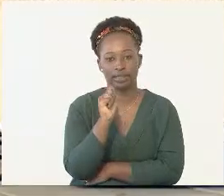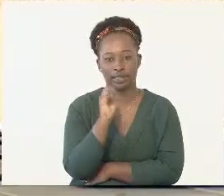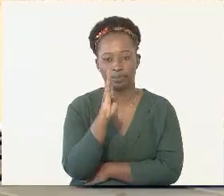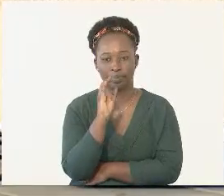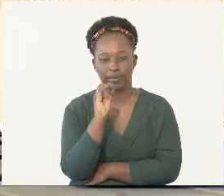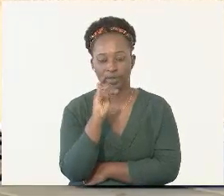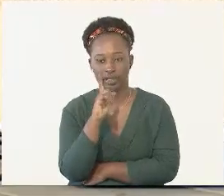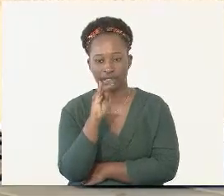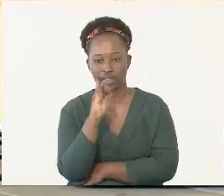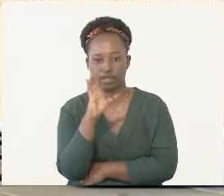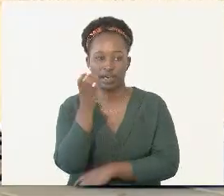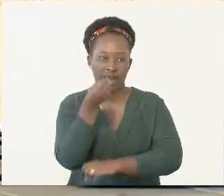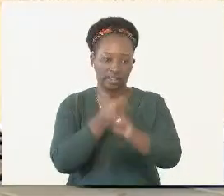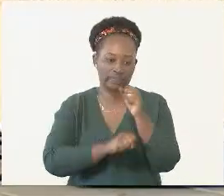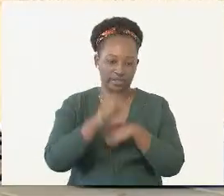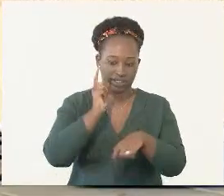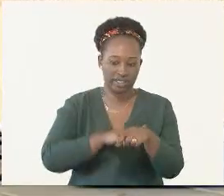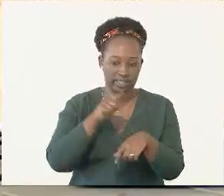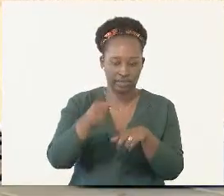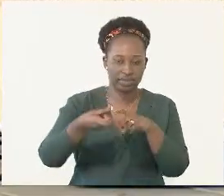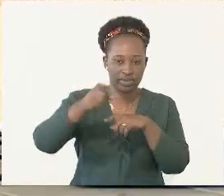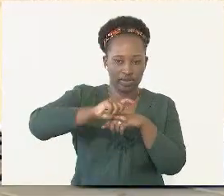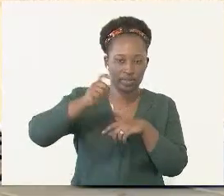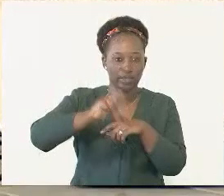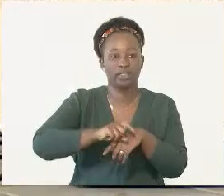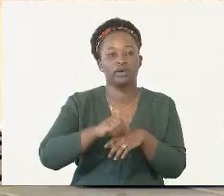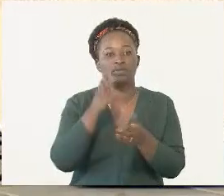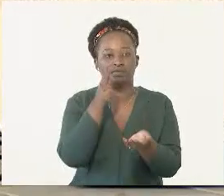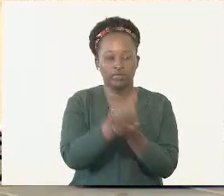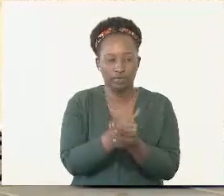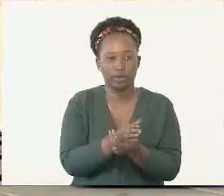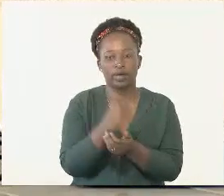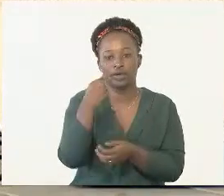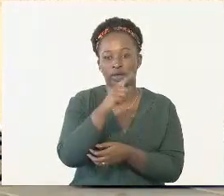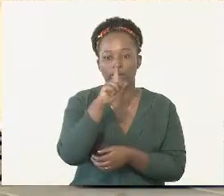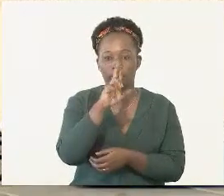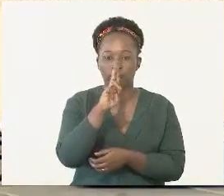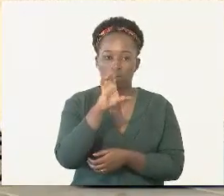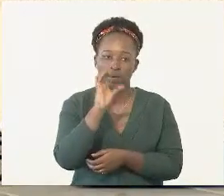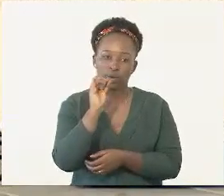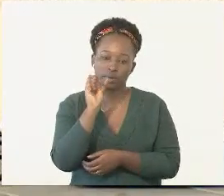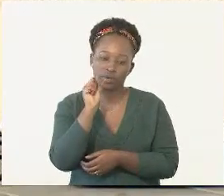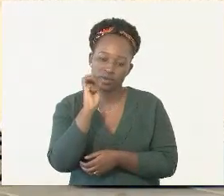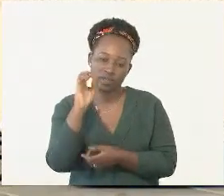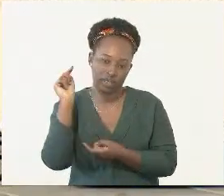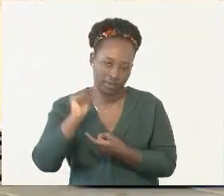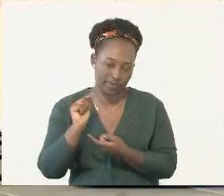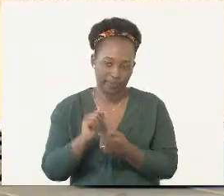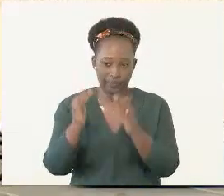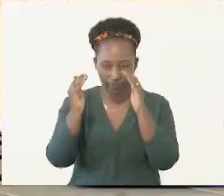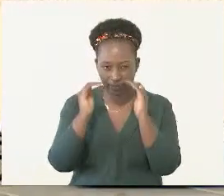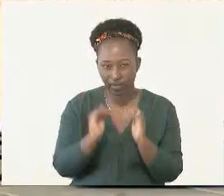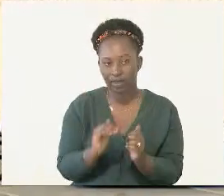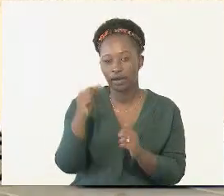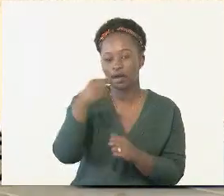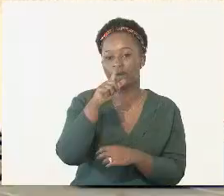are increased, automatically the glucose level in the blood will decrease. So what does the glycagon